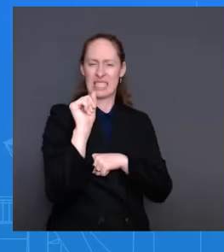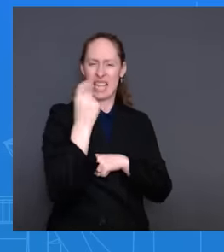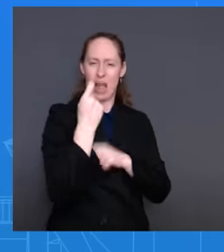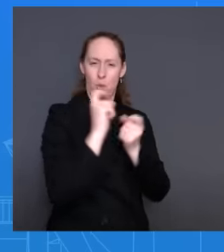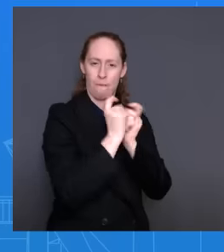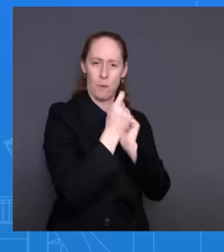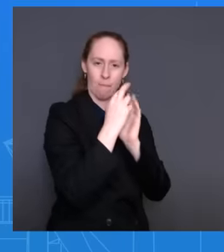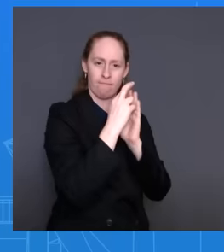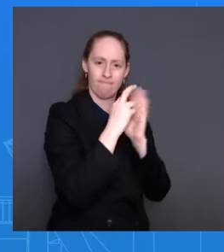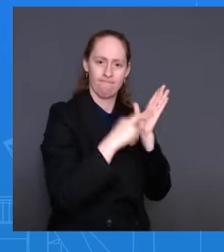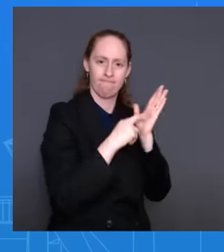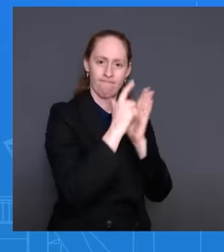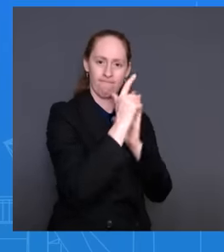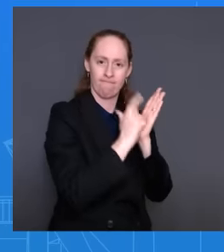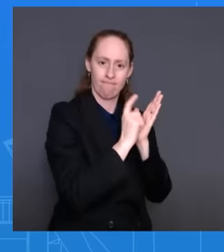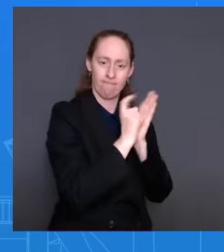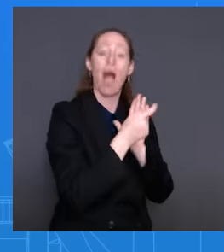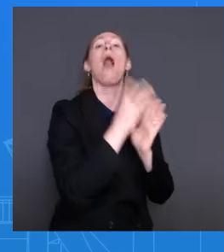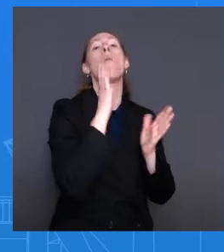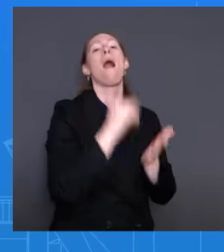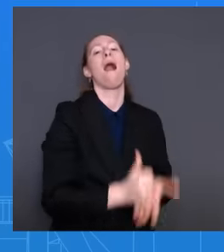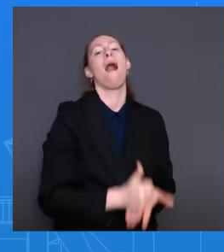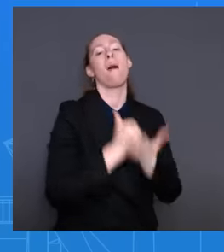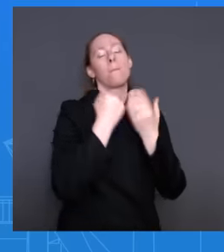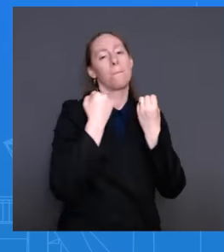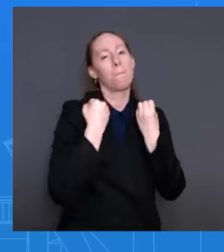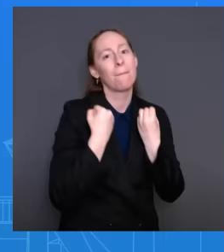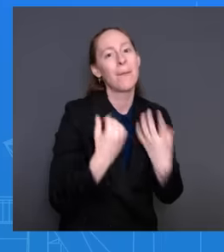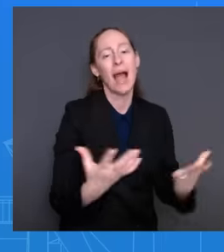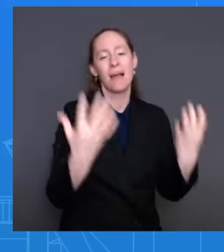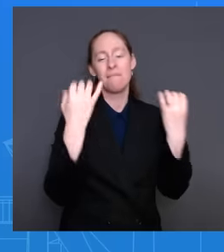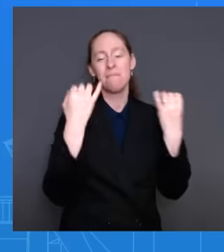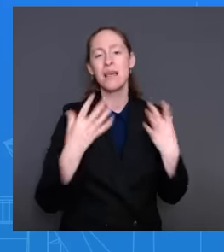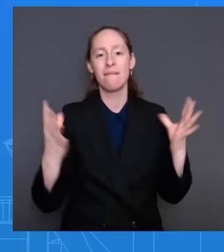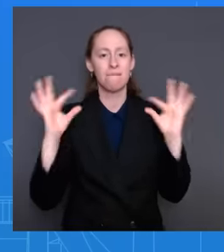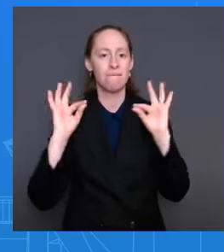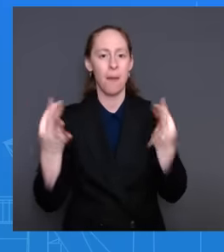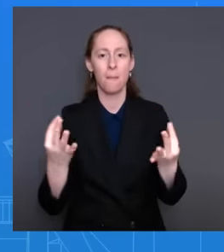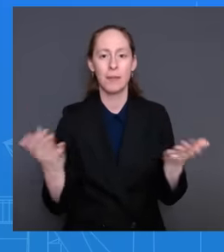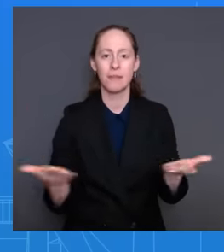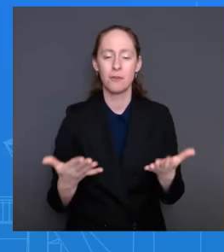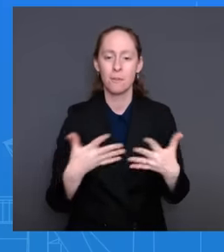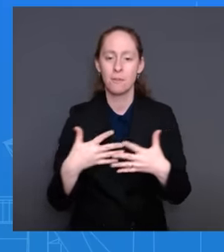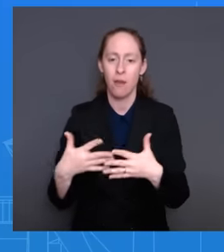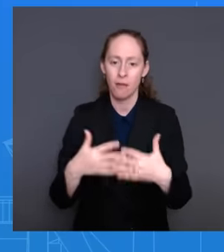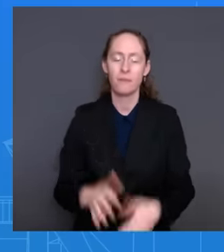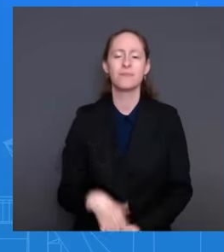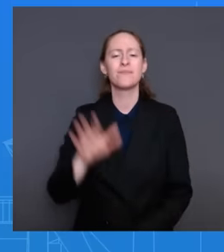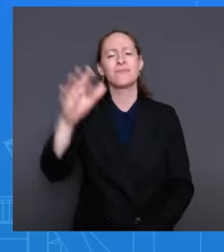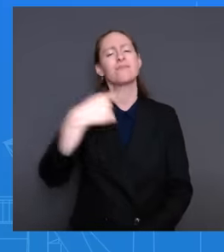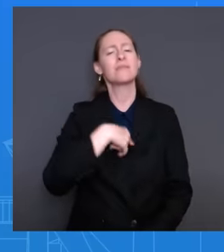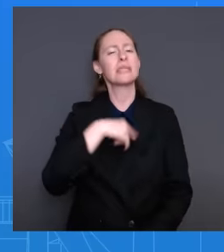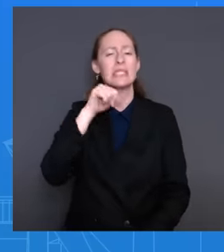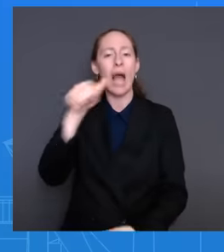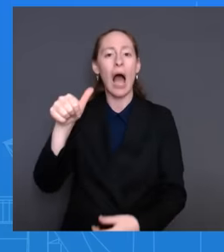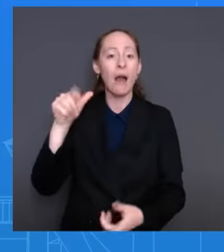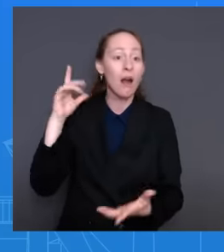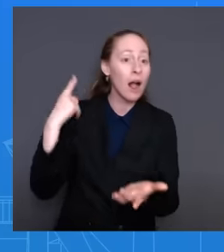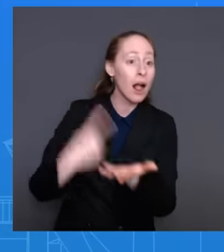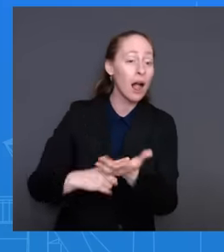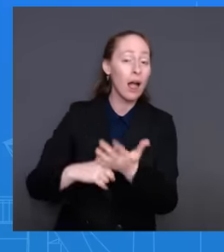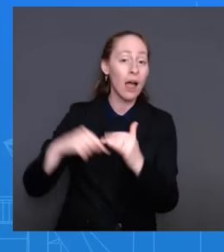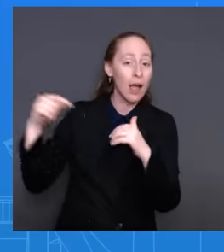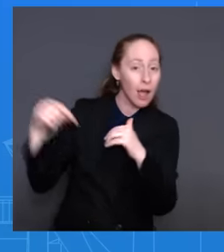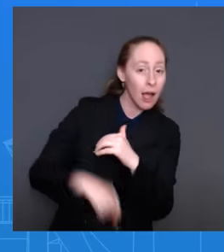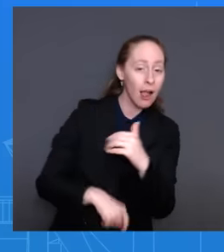going to get into the specifics of the conversations around reconciliation other than to say the president really does believe that the